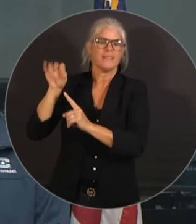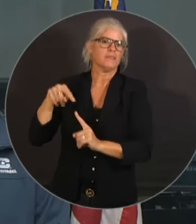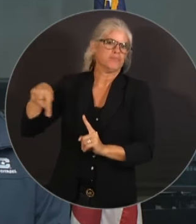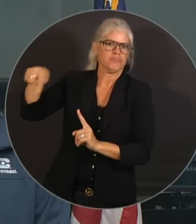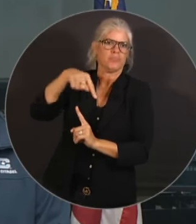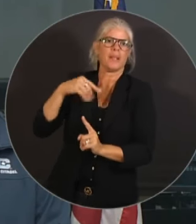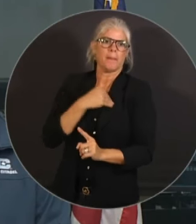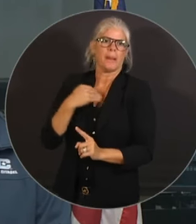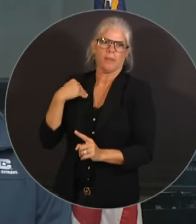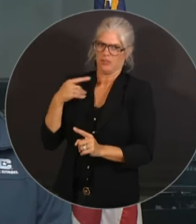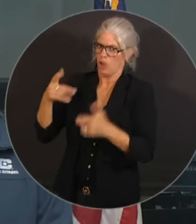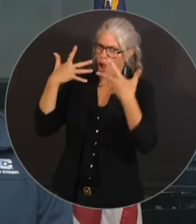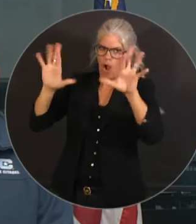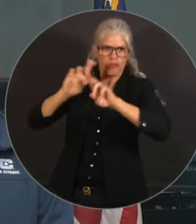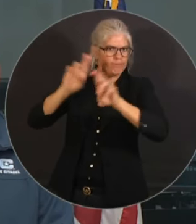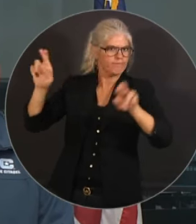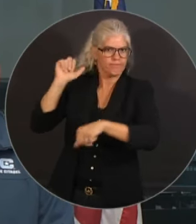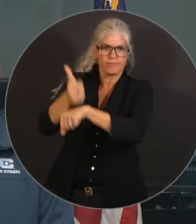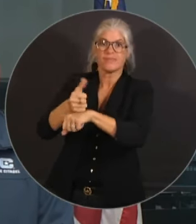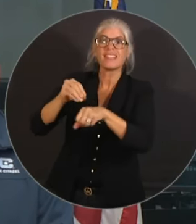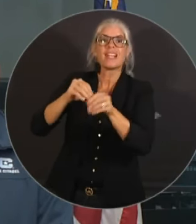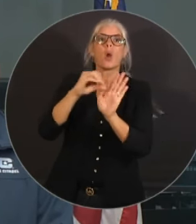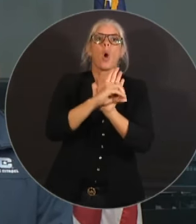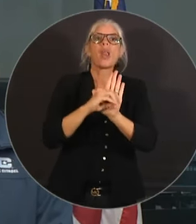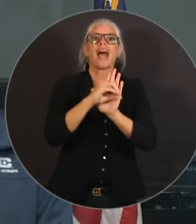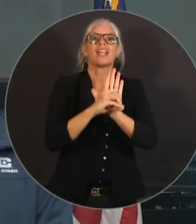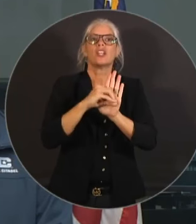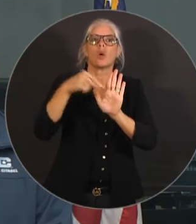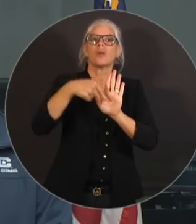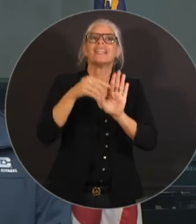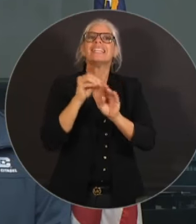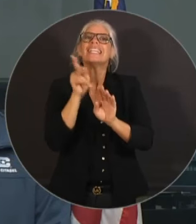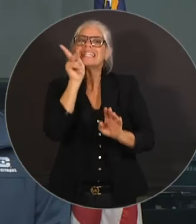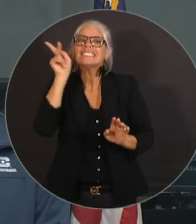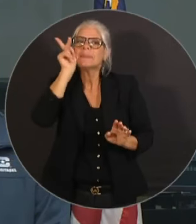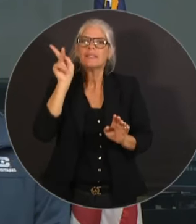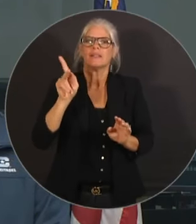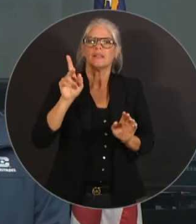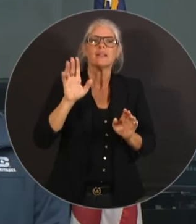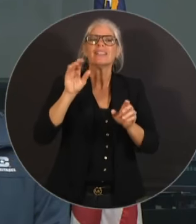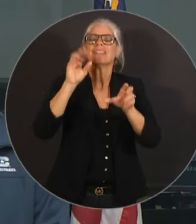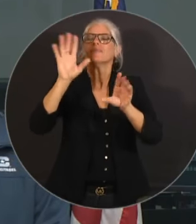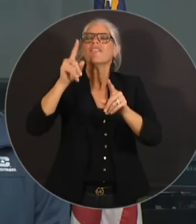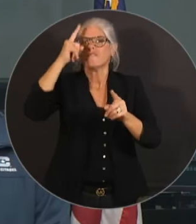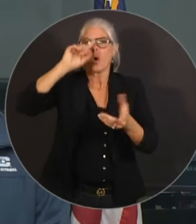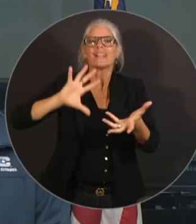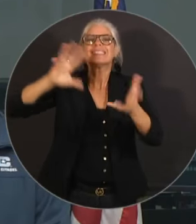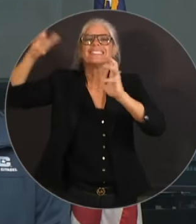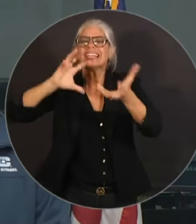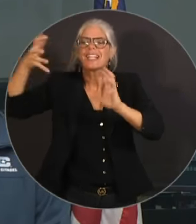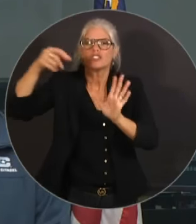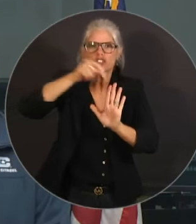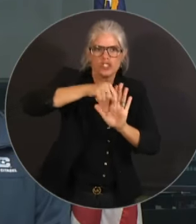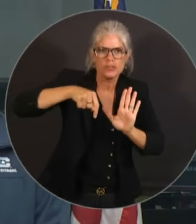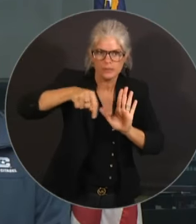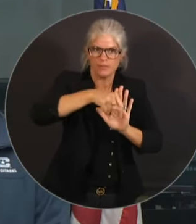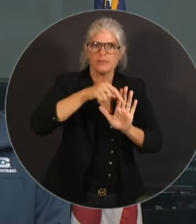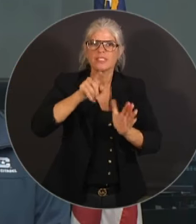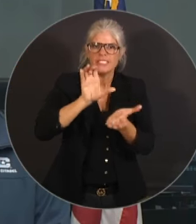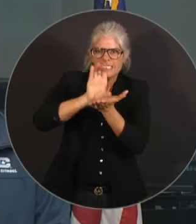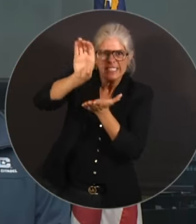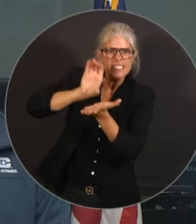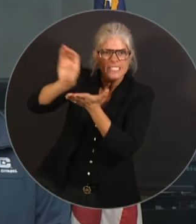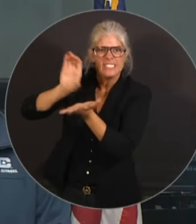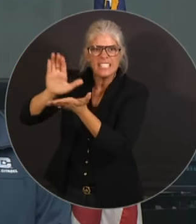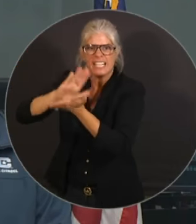Orlando with chainsaws and skid steers. We have 7 drone teams are all staged in east of Pinellas and Lee counties and